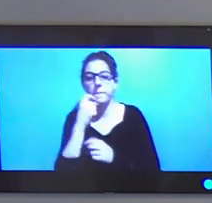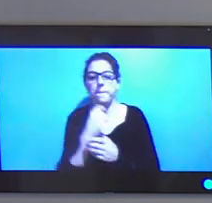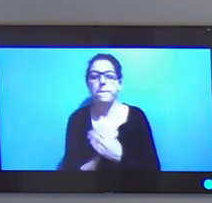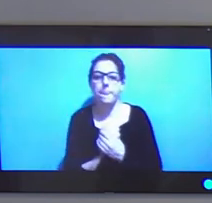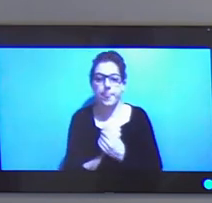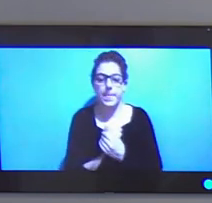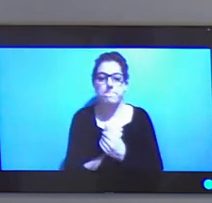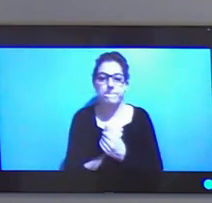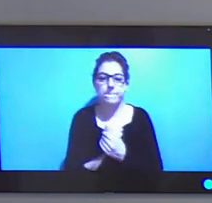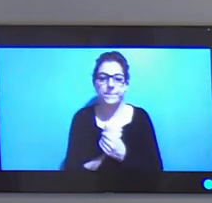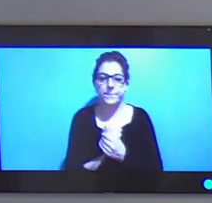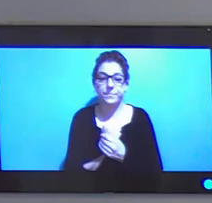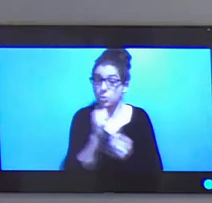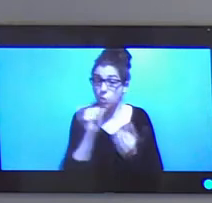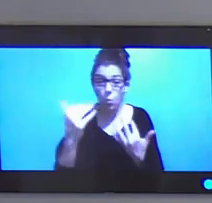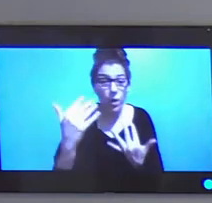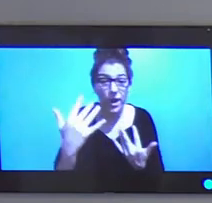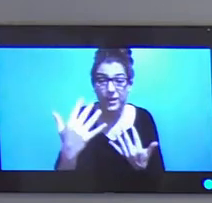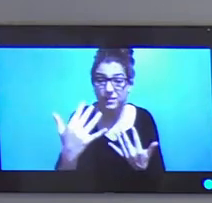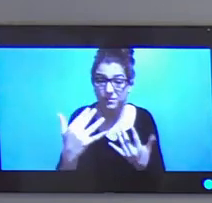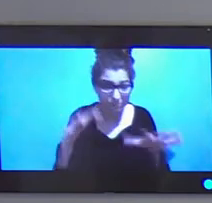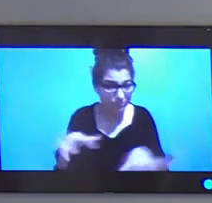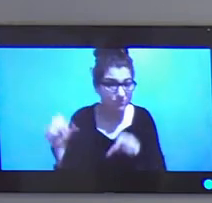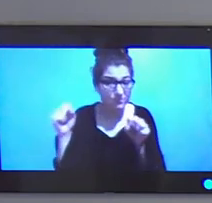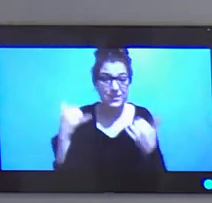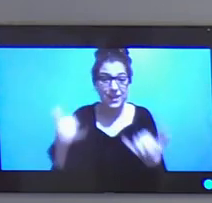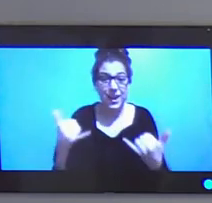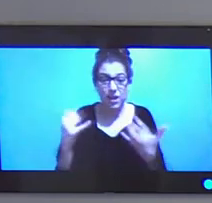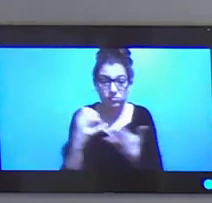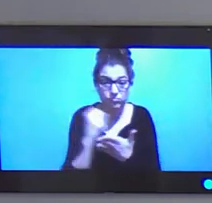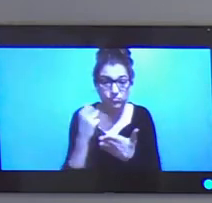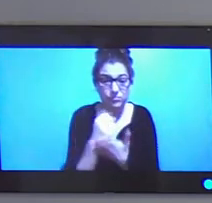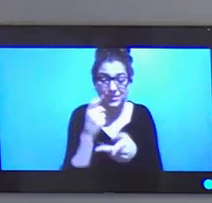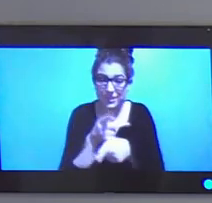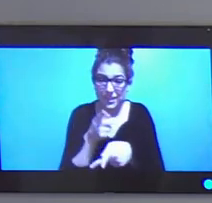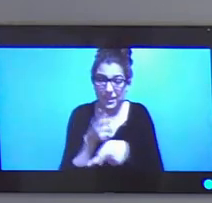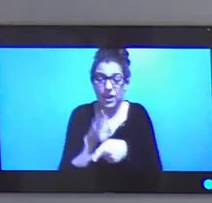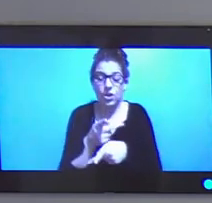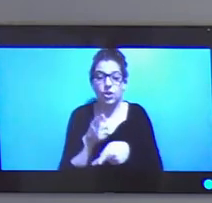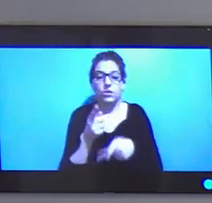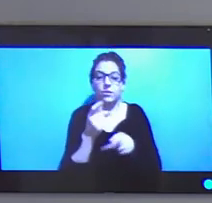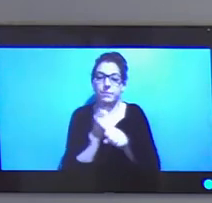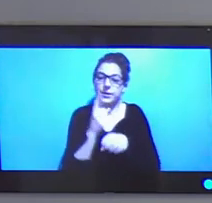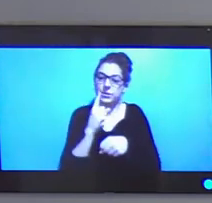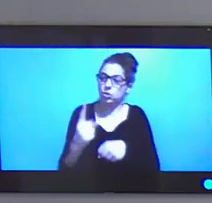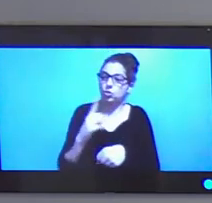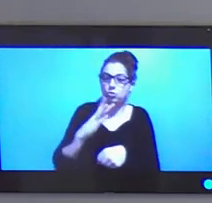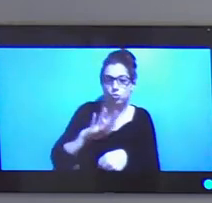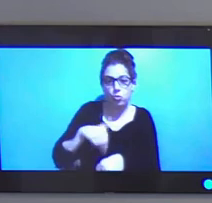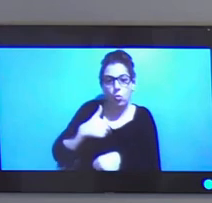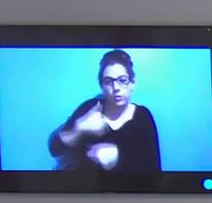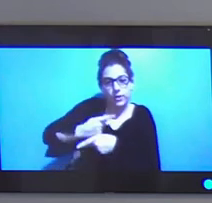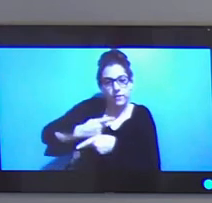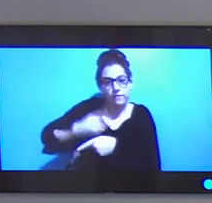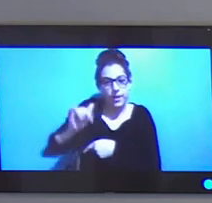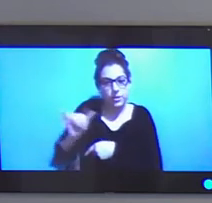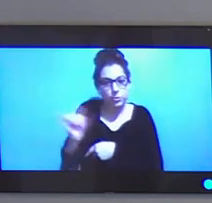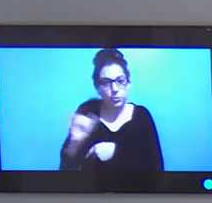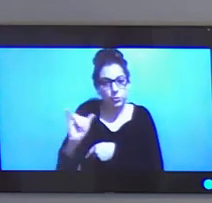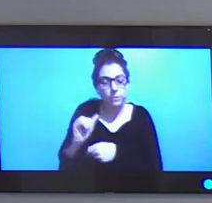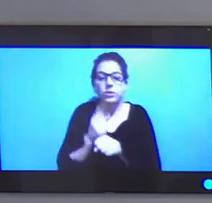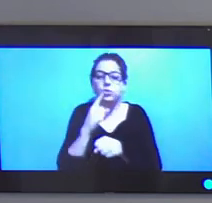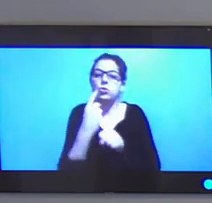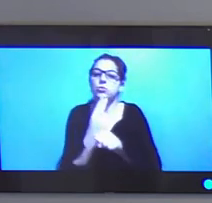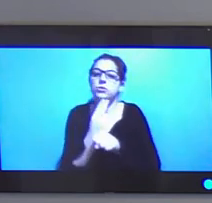Don't wait, right, to do so. Make sure you're feeding the soul as well. And make sure we're using our